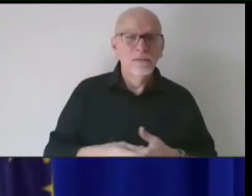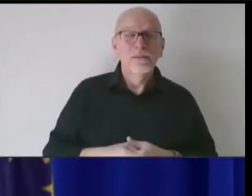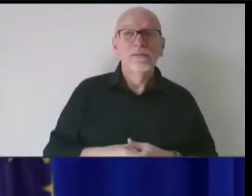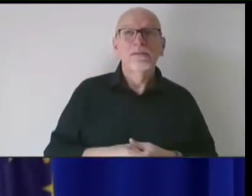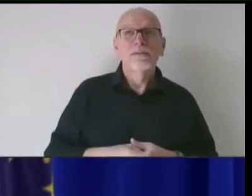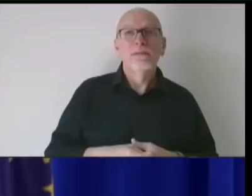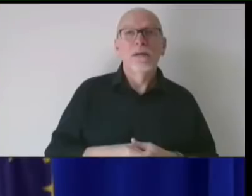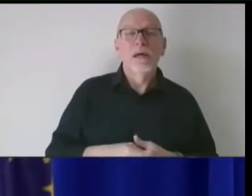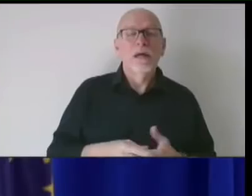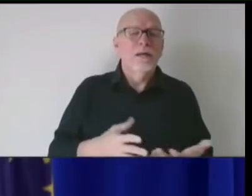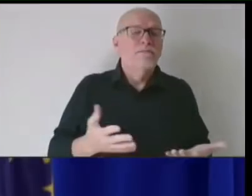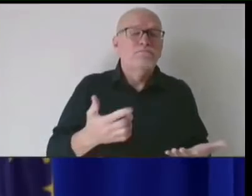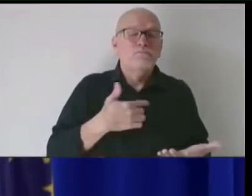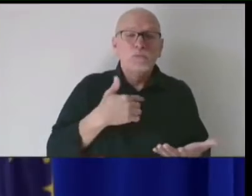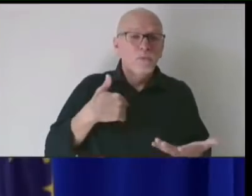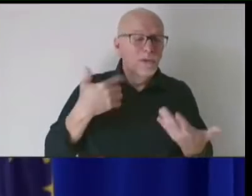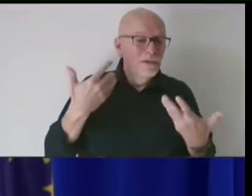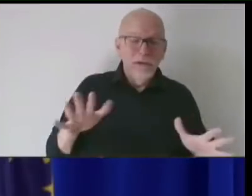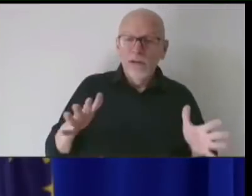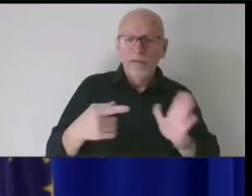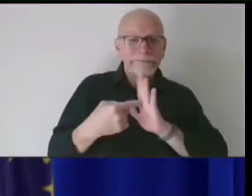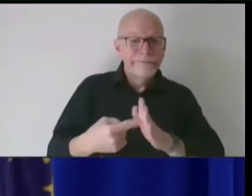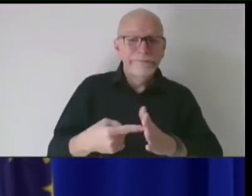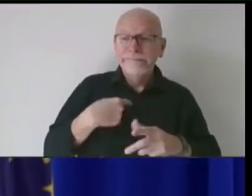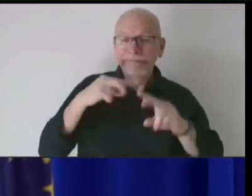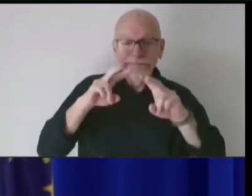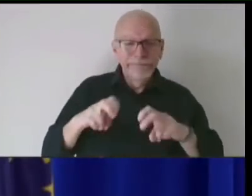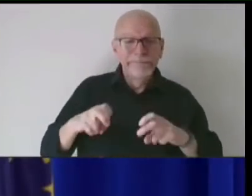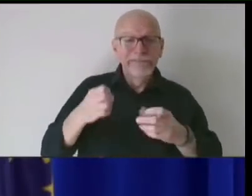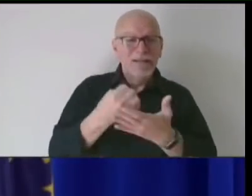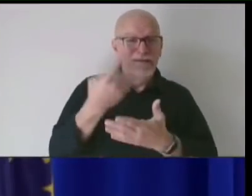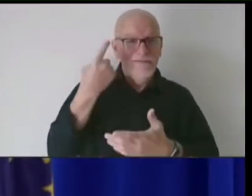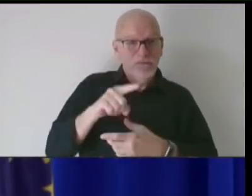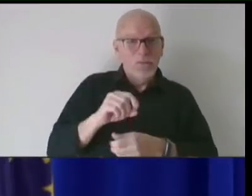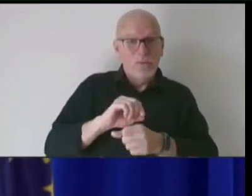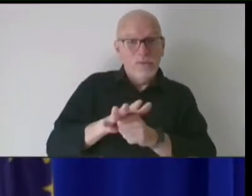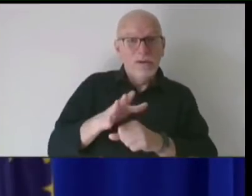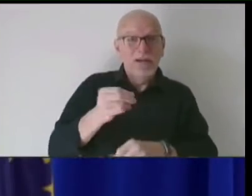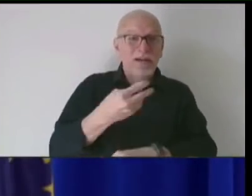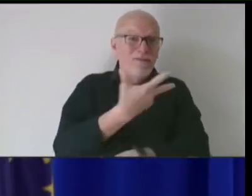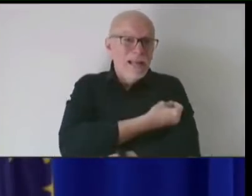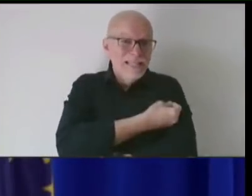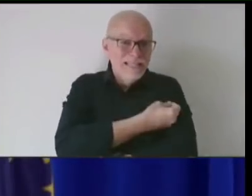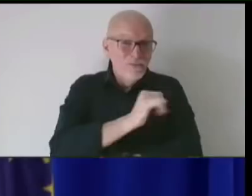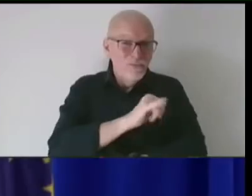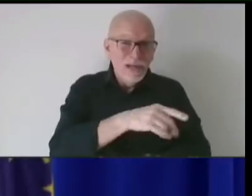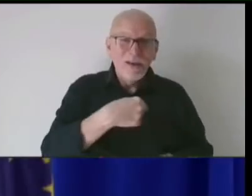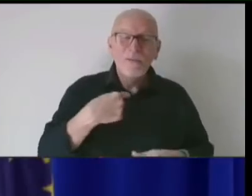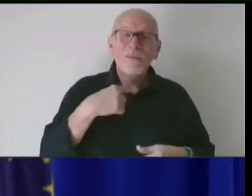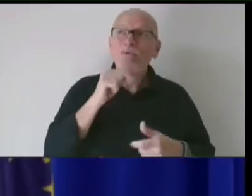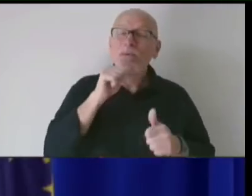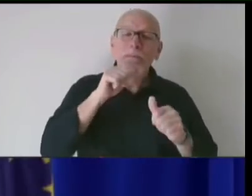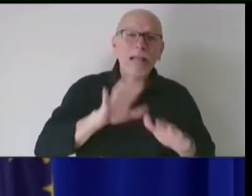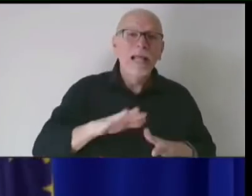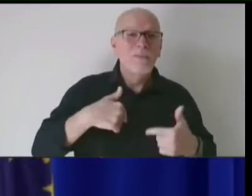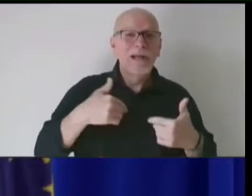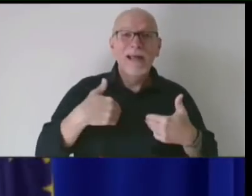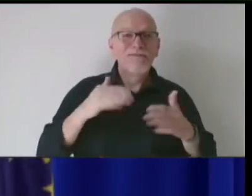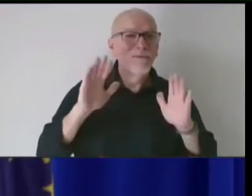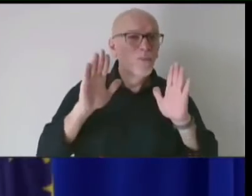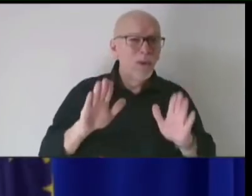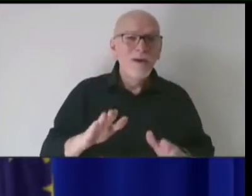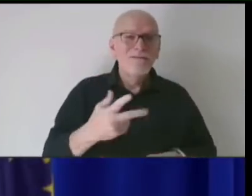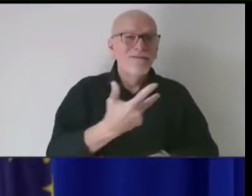we know, and we've looked at the evidence for this vaccine, and we are incredibly blessed to have such effective vaccines that are